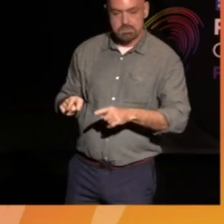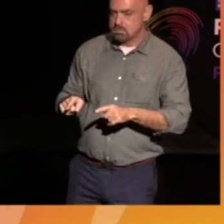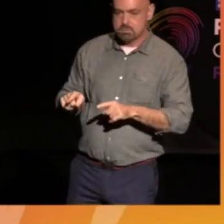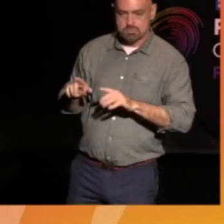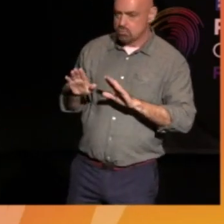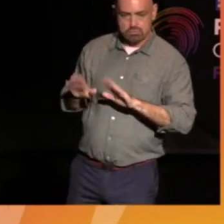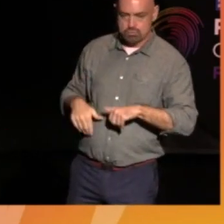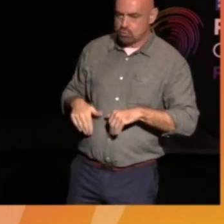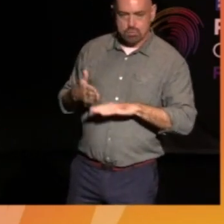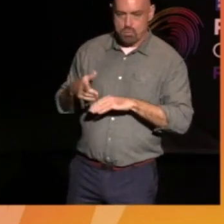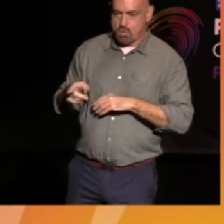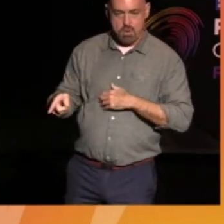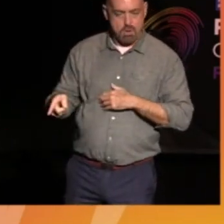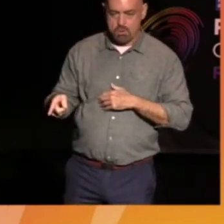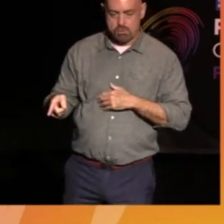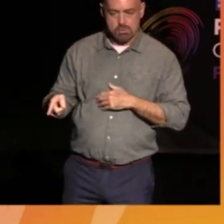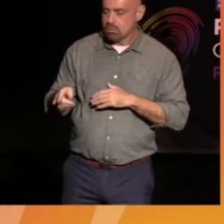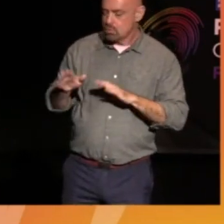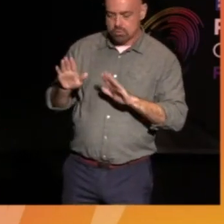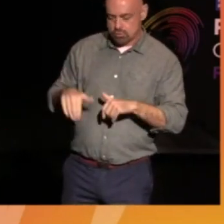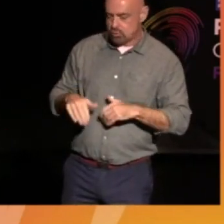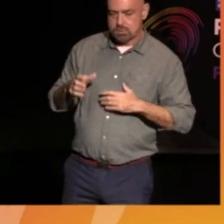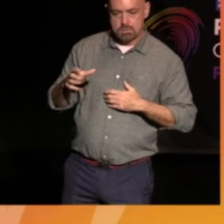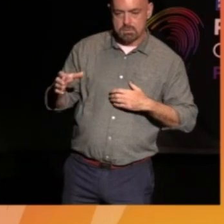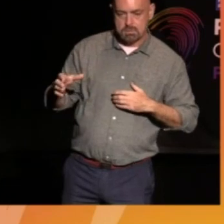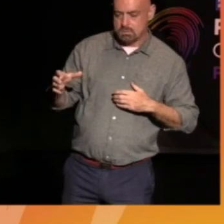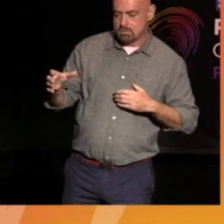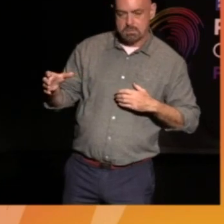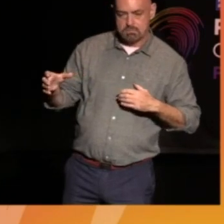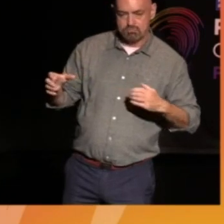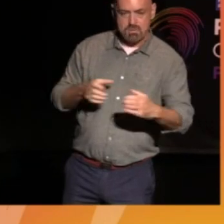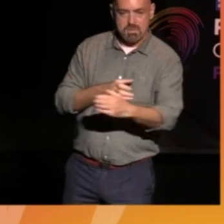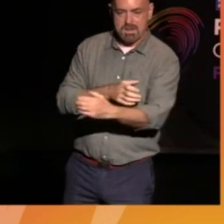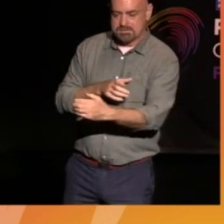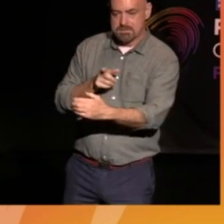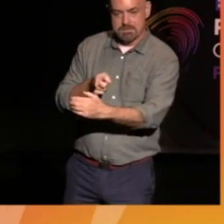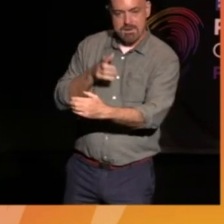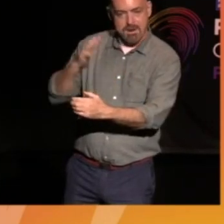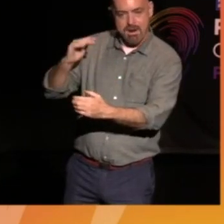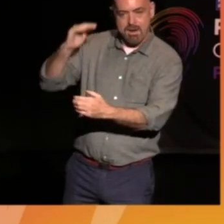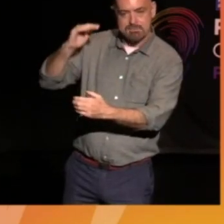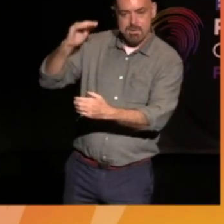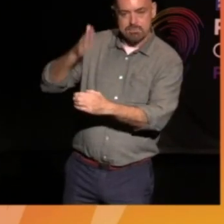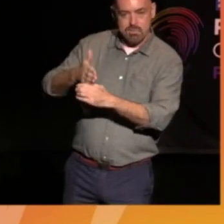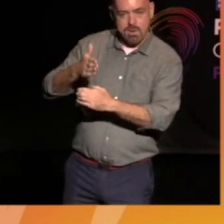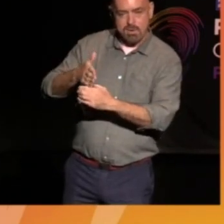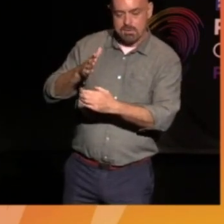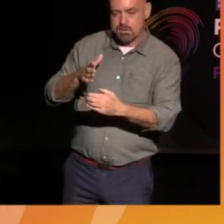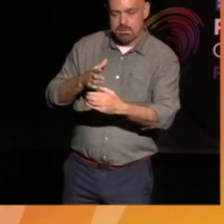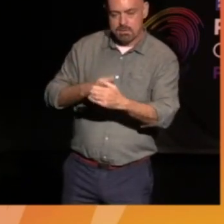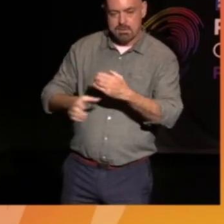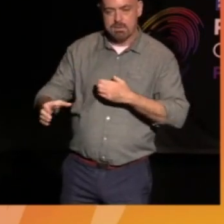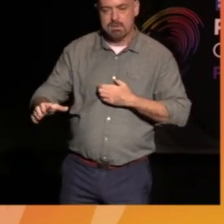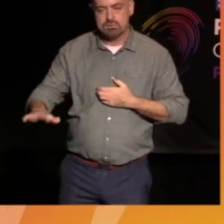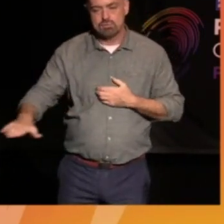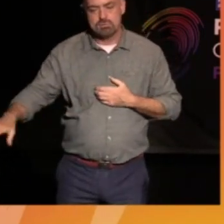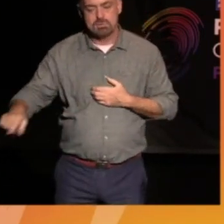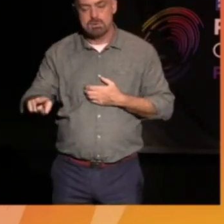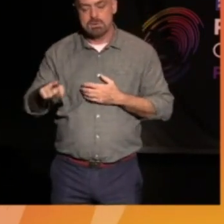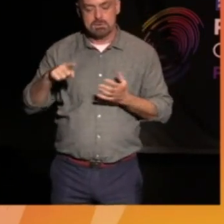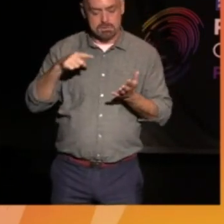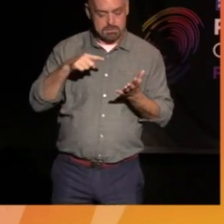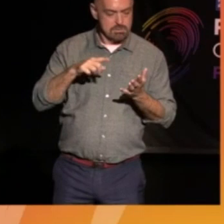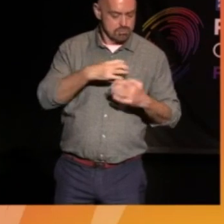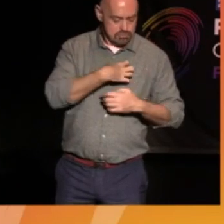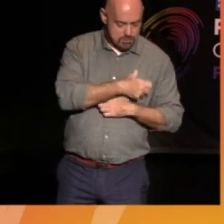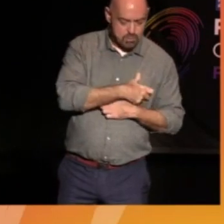working and shouldn't be taking the place of adults who should have those jobs. And then you have trade union movements